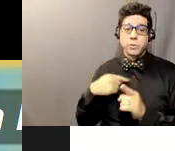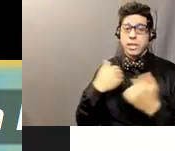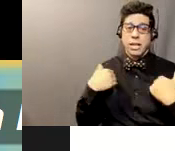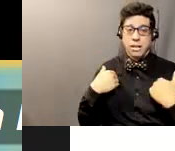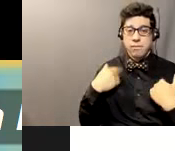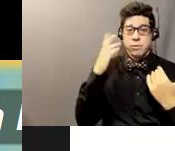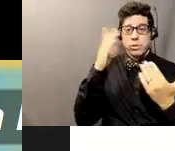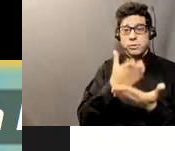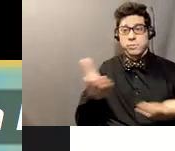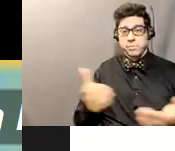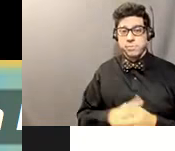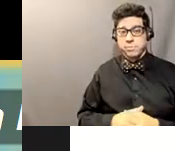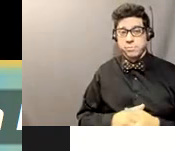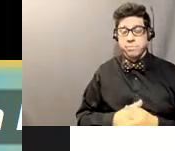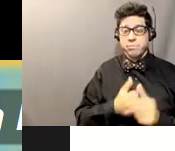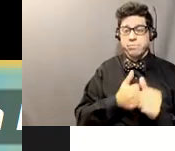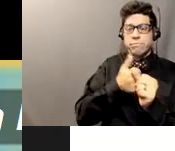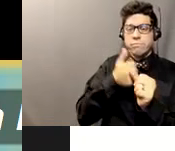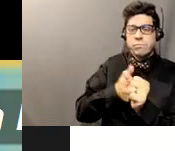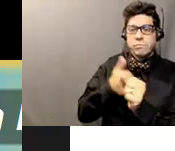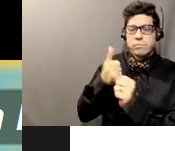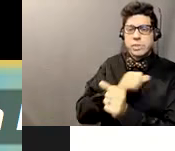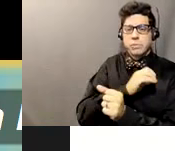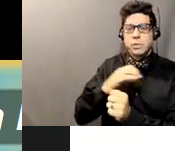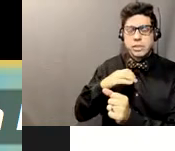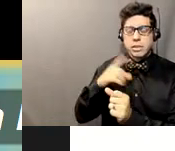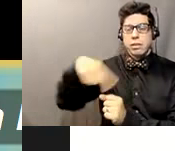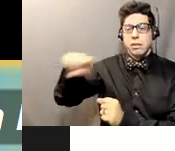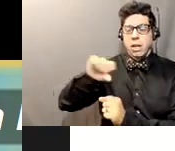you. Each of our committees worked